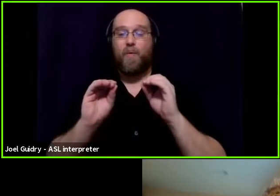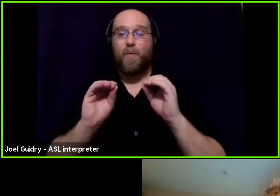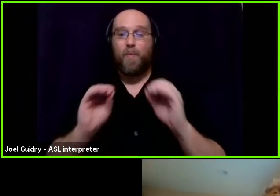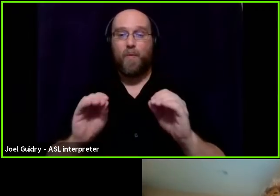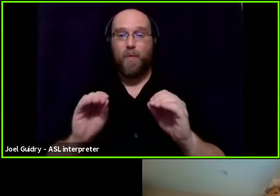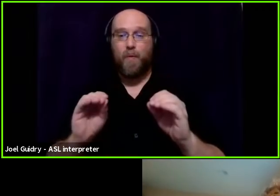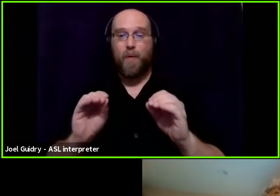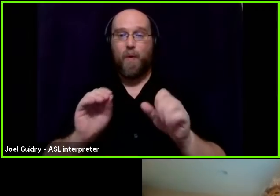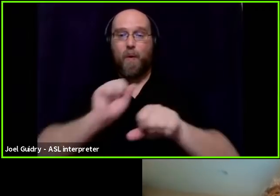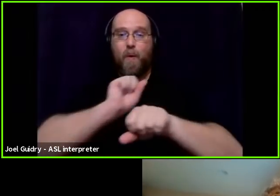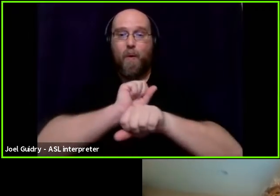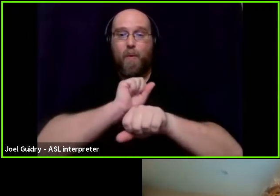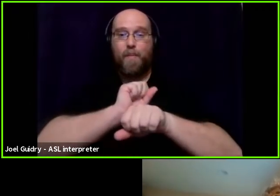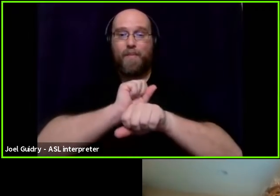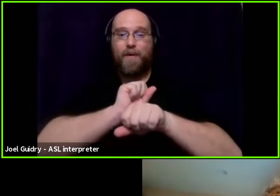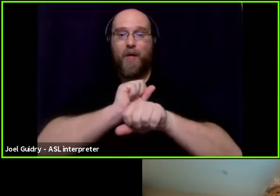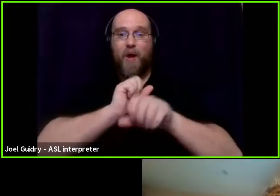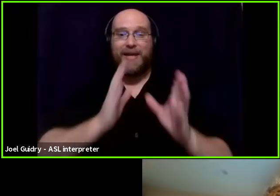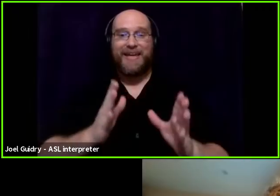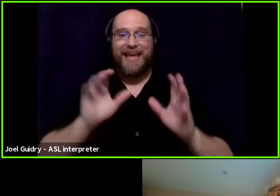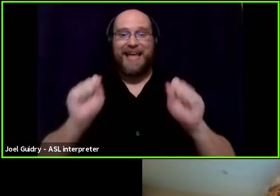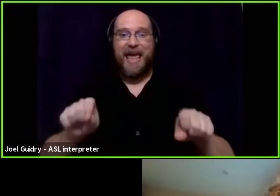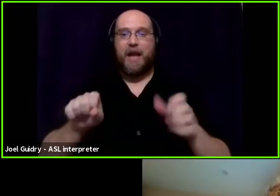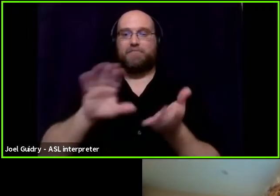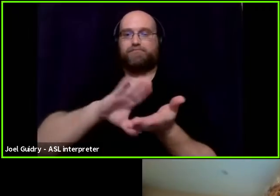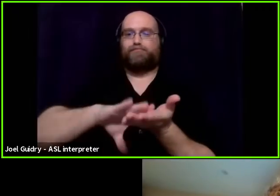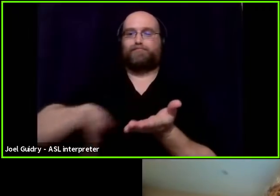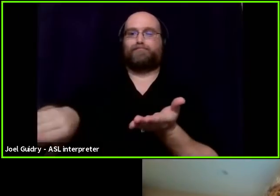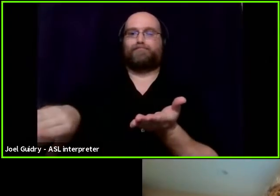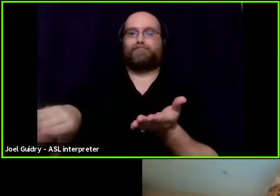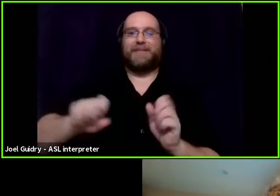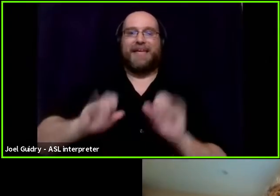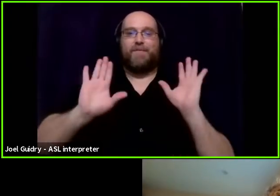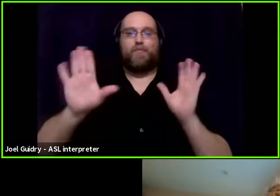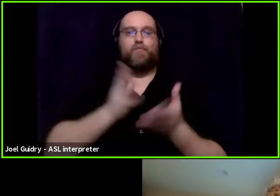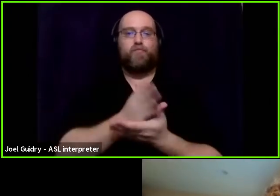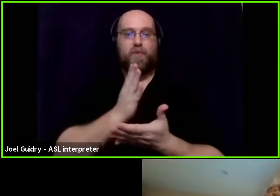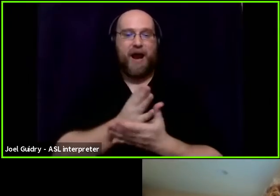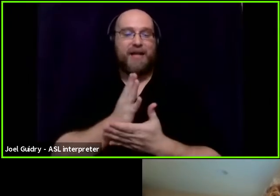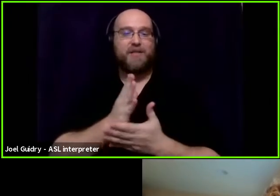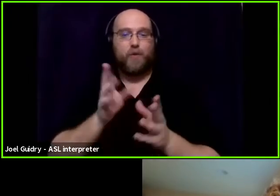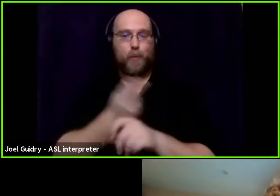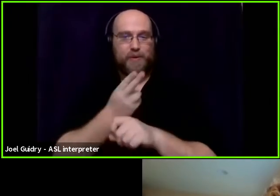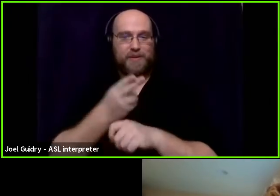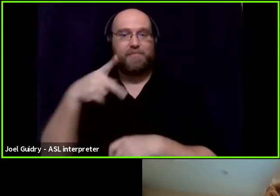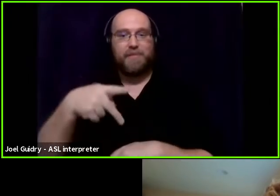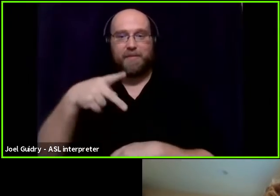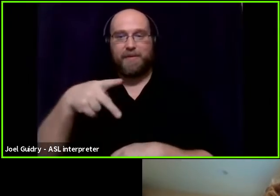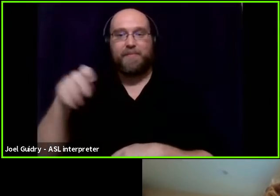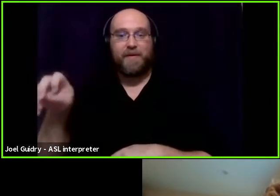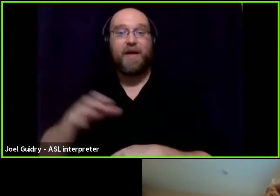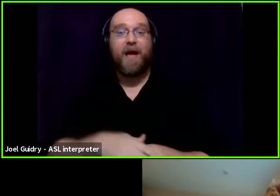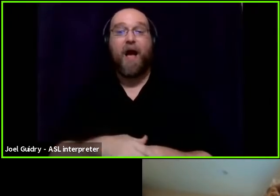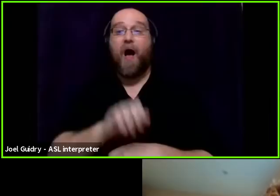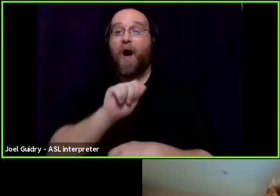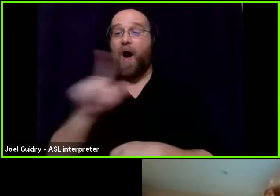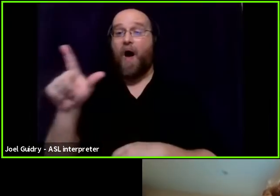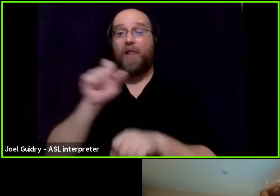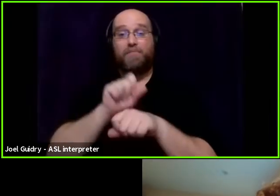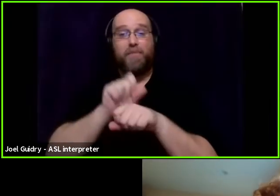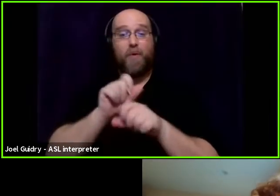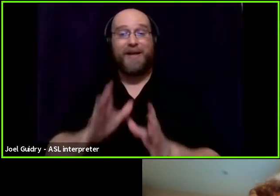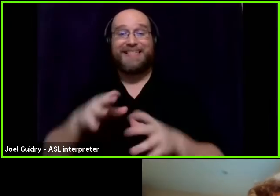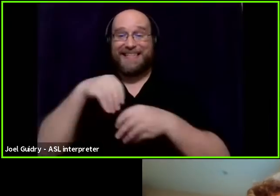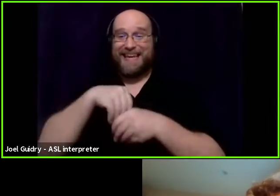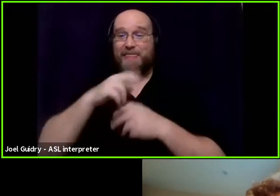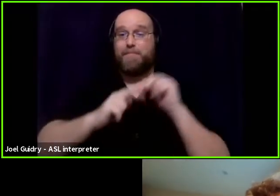responsibility to wear PPE. So all employees in the building must wear the appropriate PPE